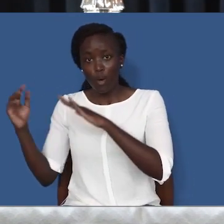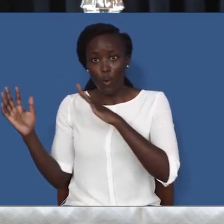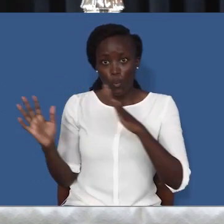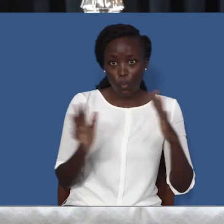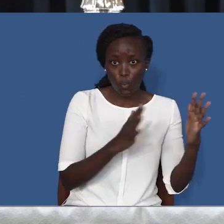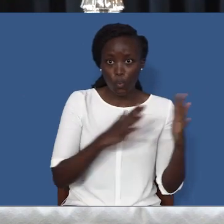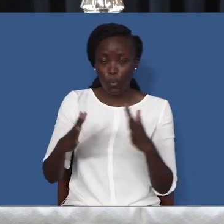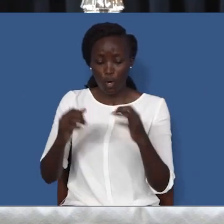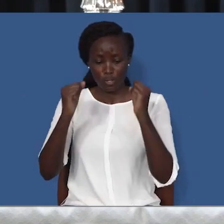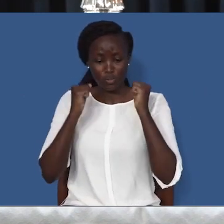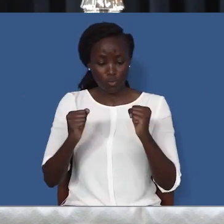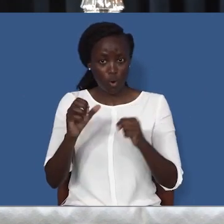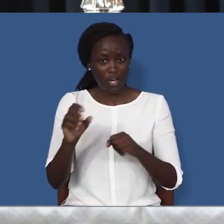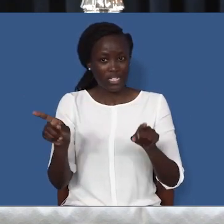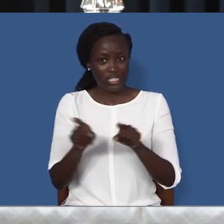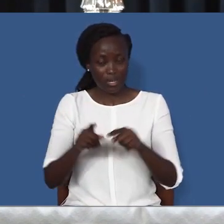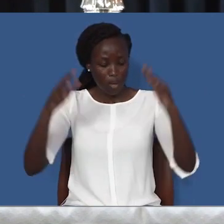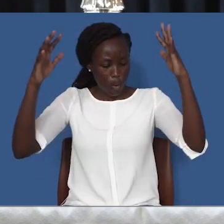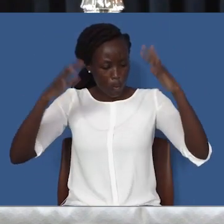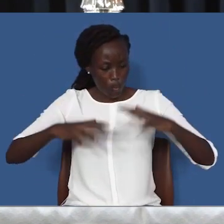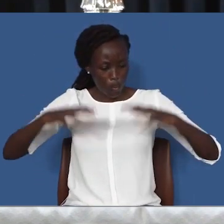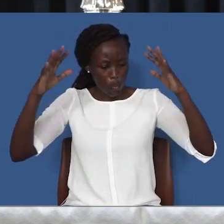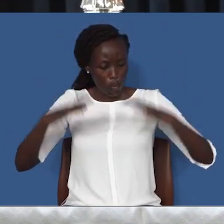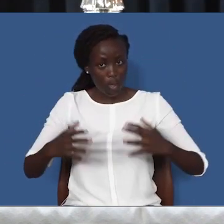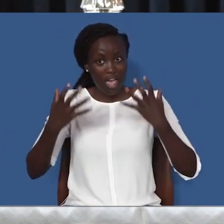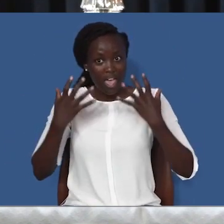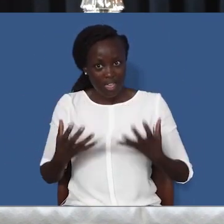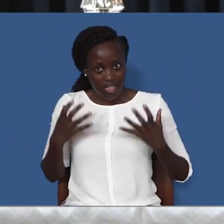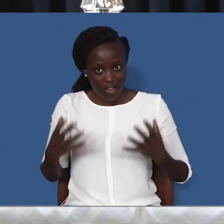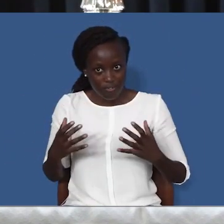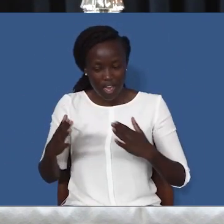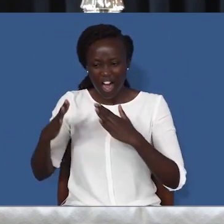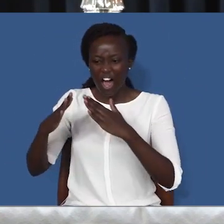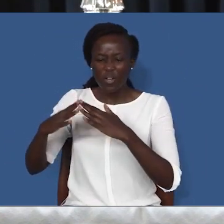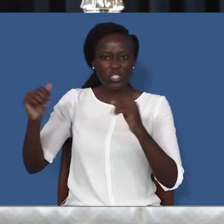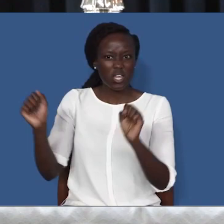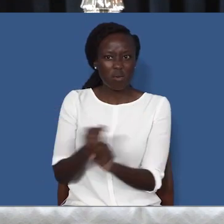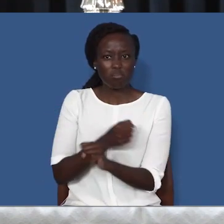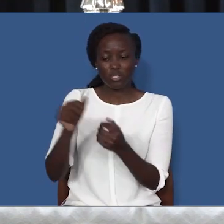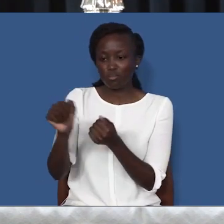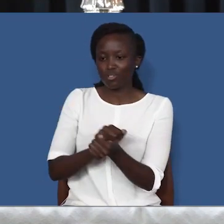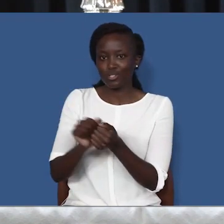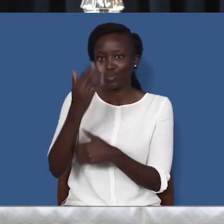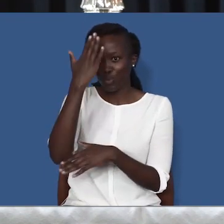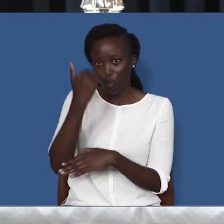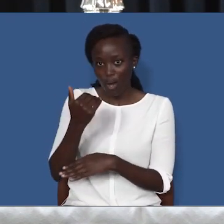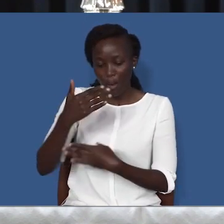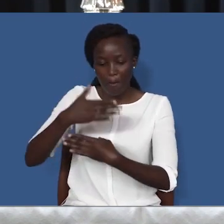torrent struck that house, but it could not shake it because it was well